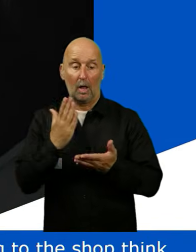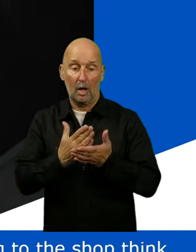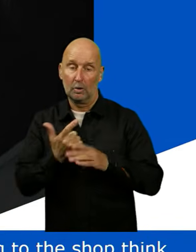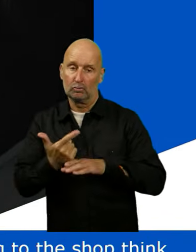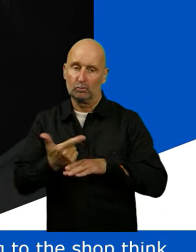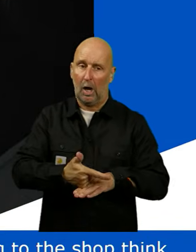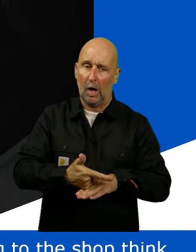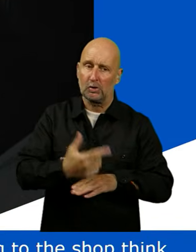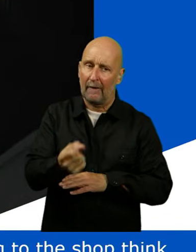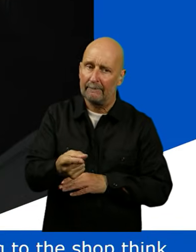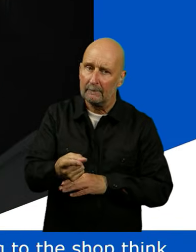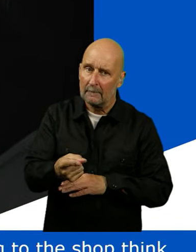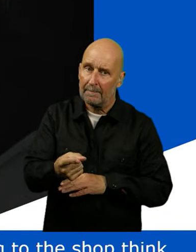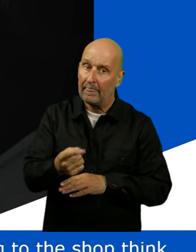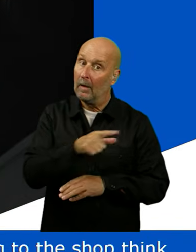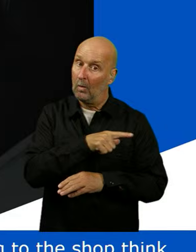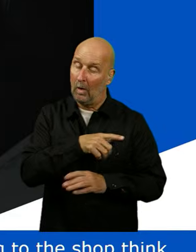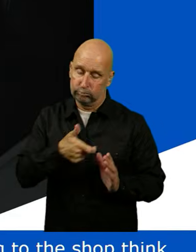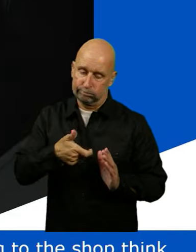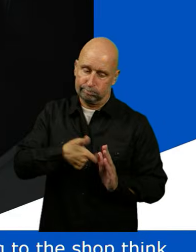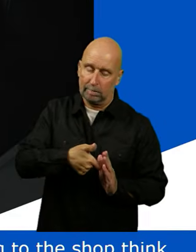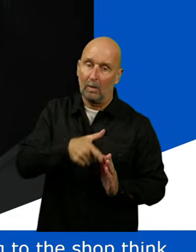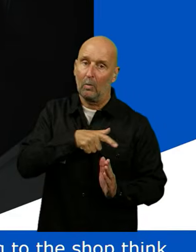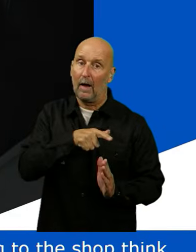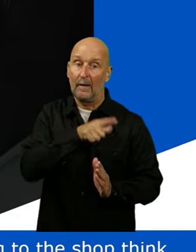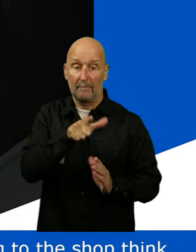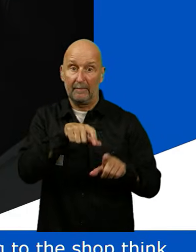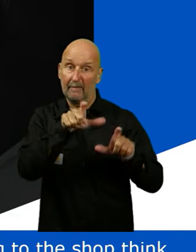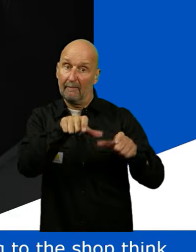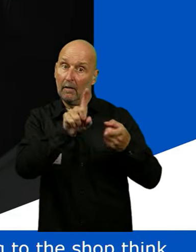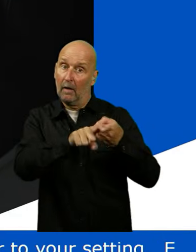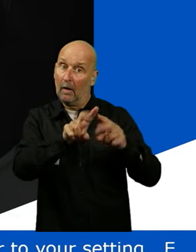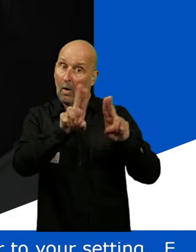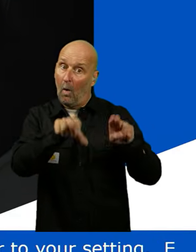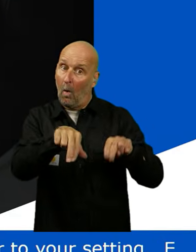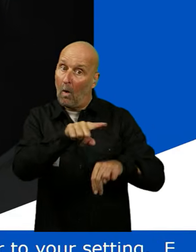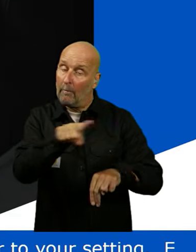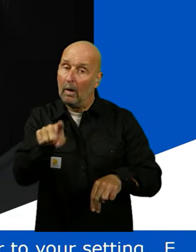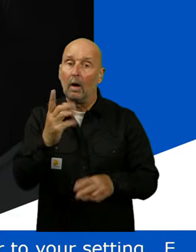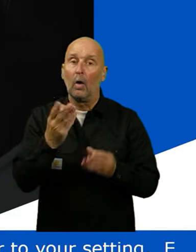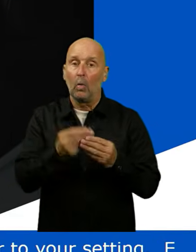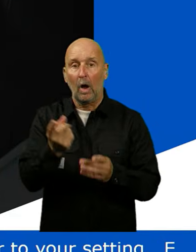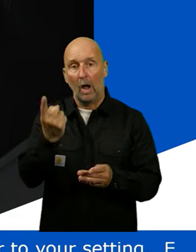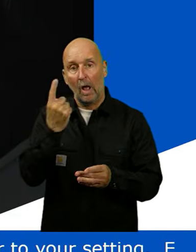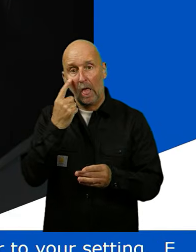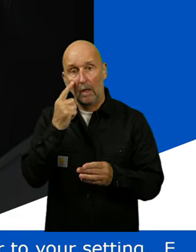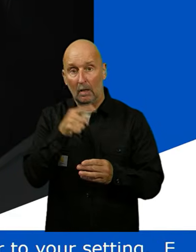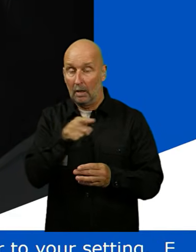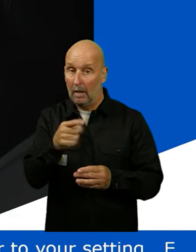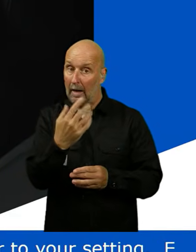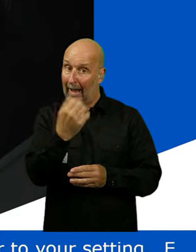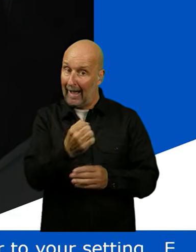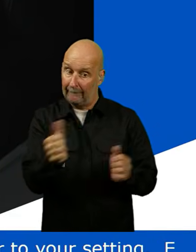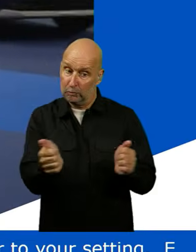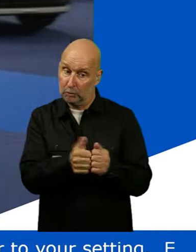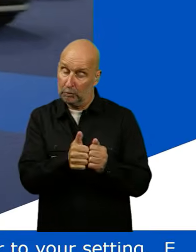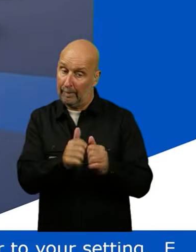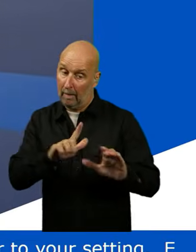network. Even if you're intending to get an electric charger fitted at home, it's definitely worth seeing how accessible they are for